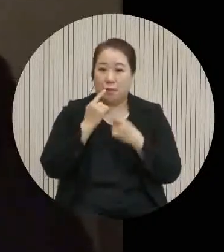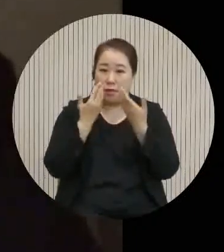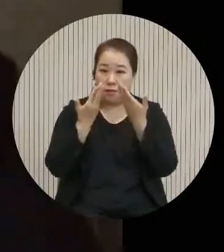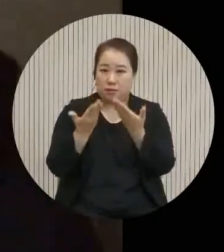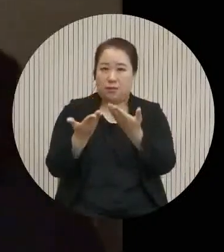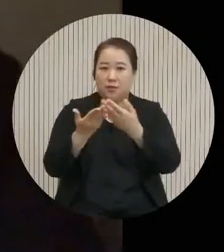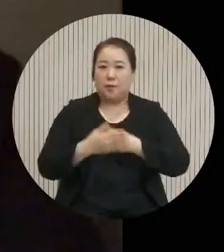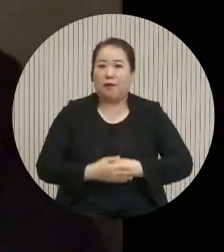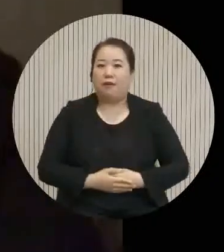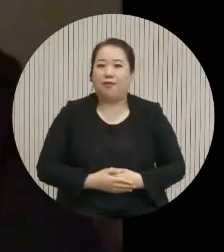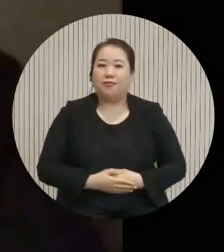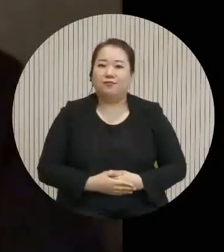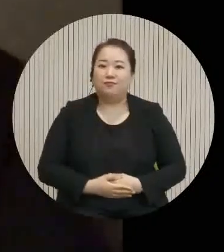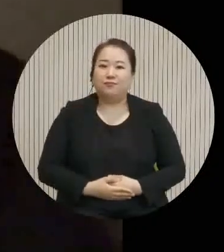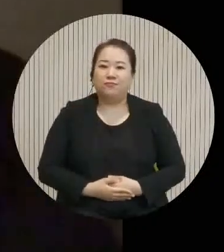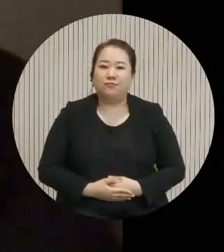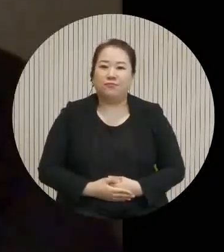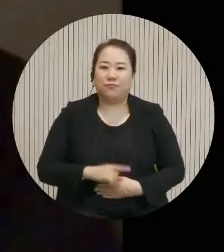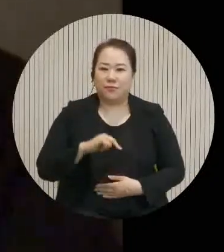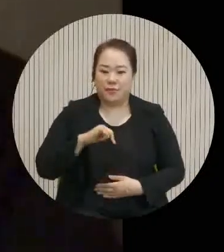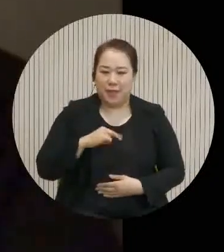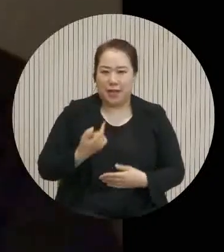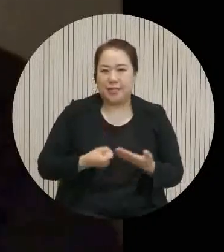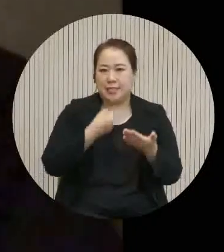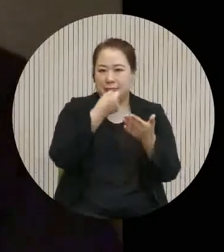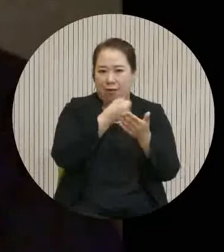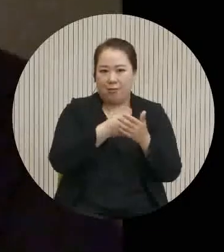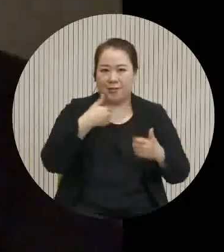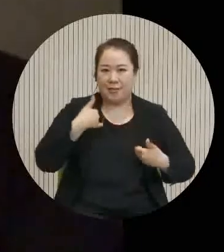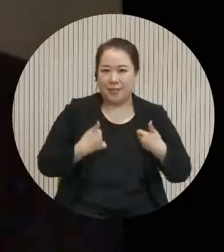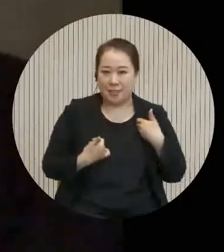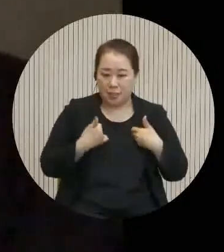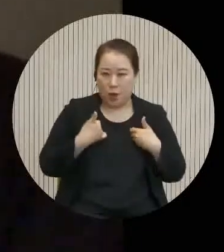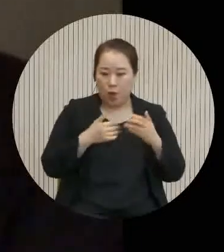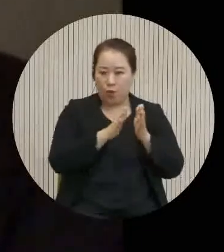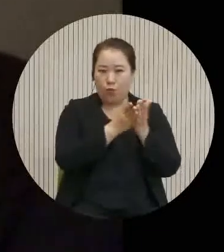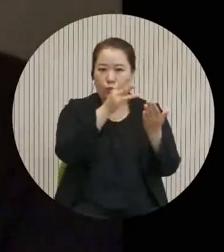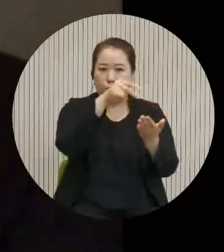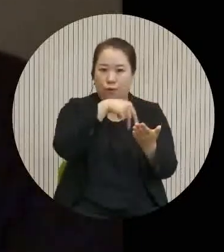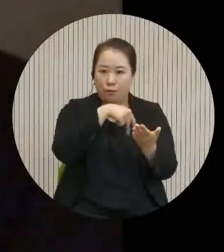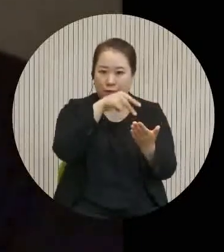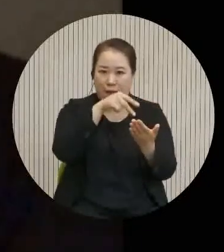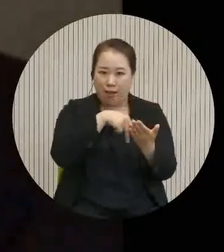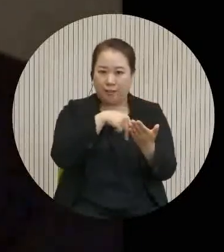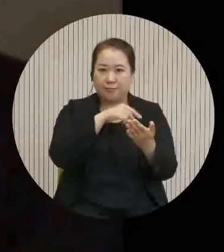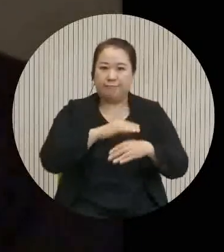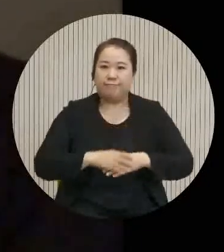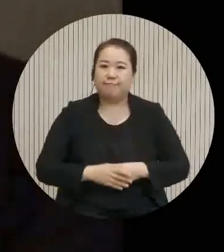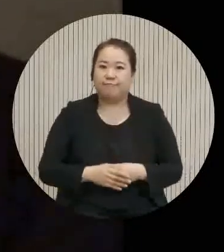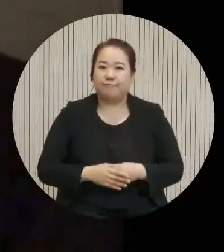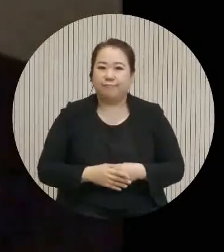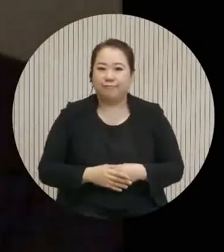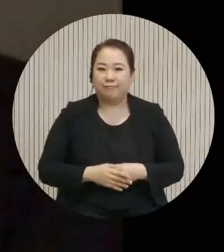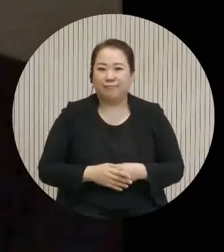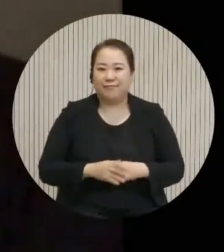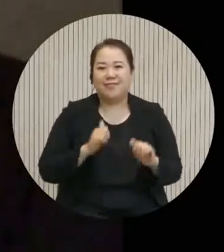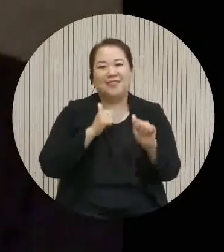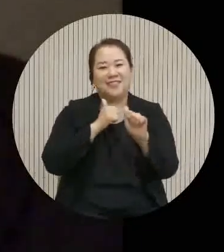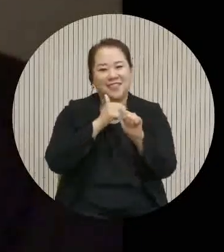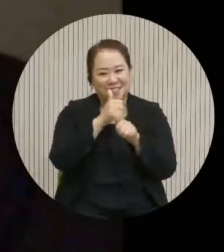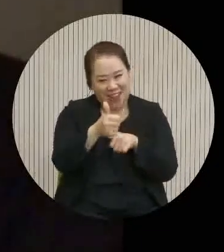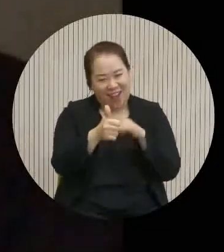We found that self-selected reading has been a winner in every single